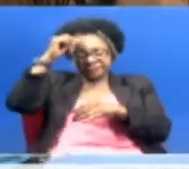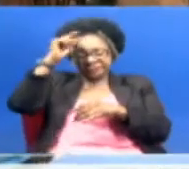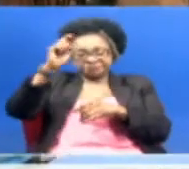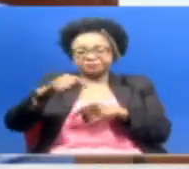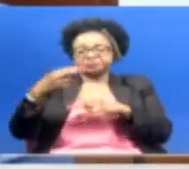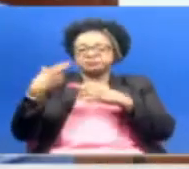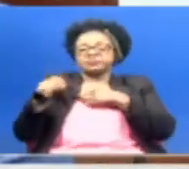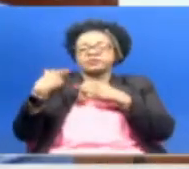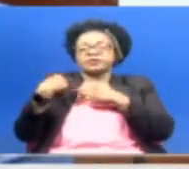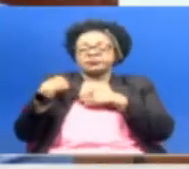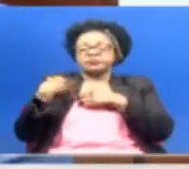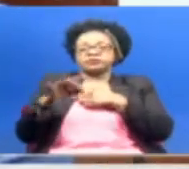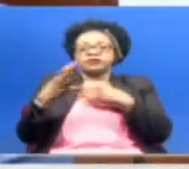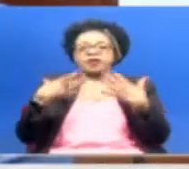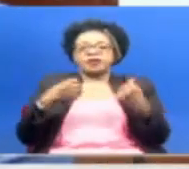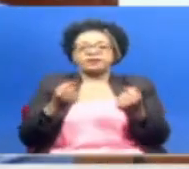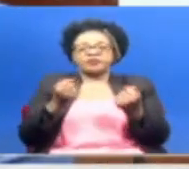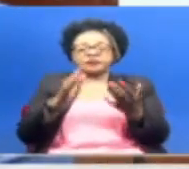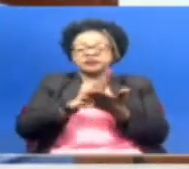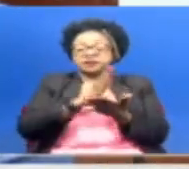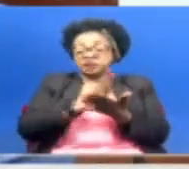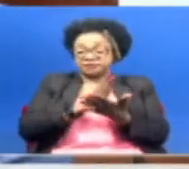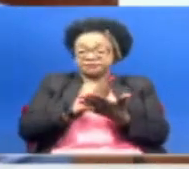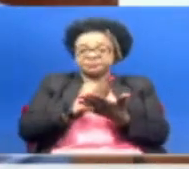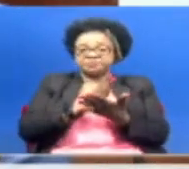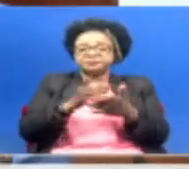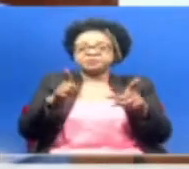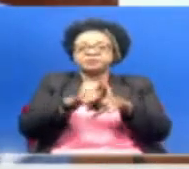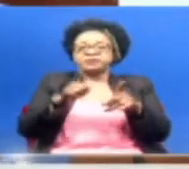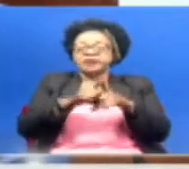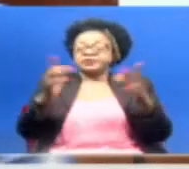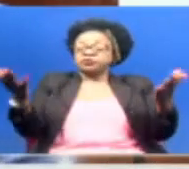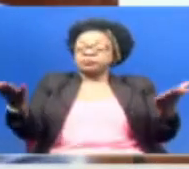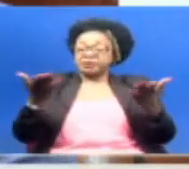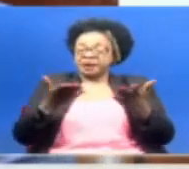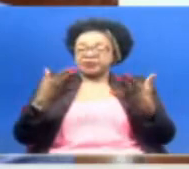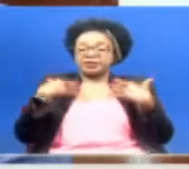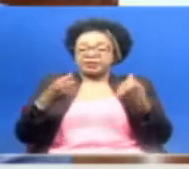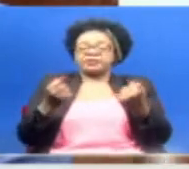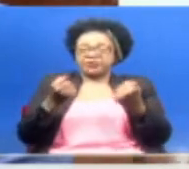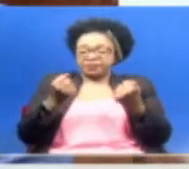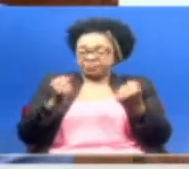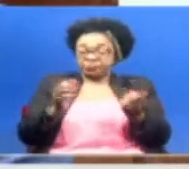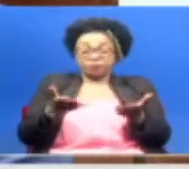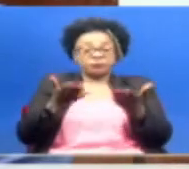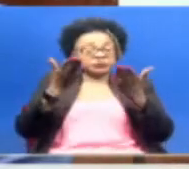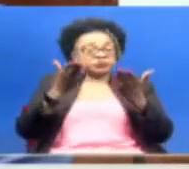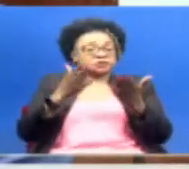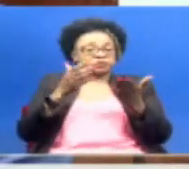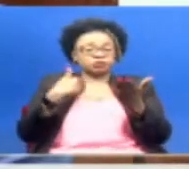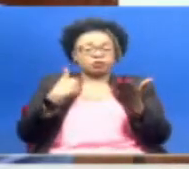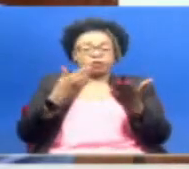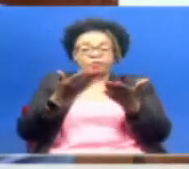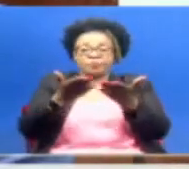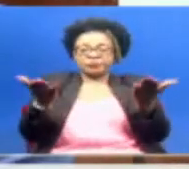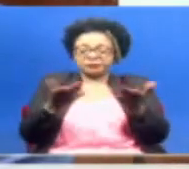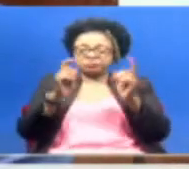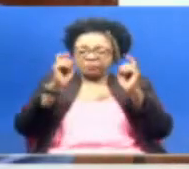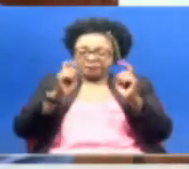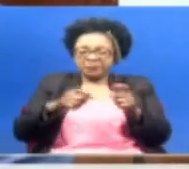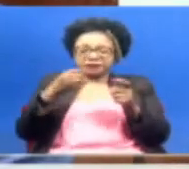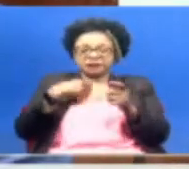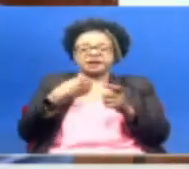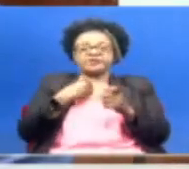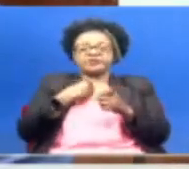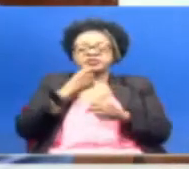ya afya. As you bring the health promoters on board, which is a very good thing, there must be a commensurate